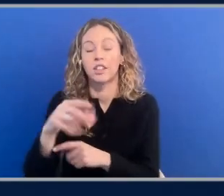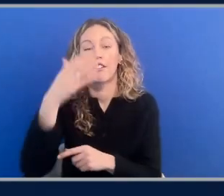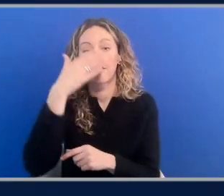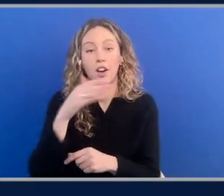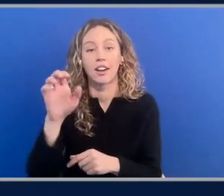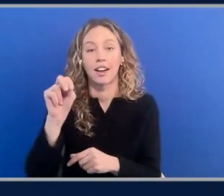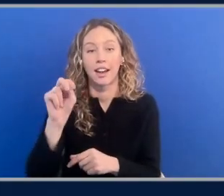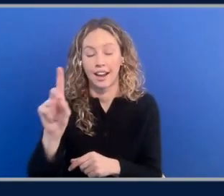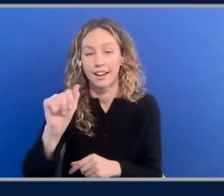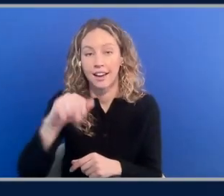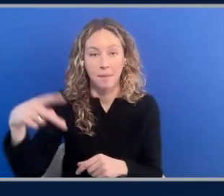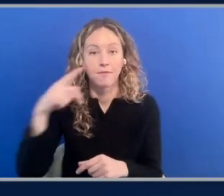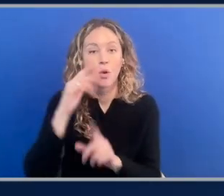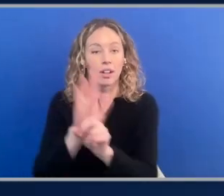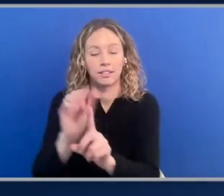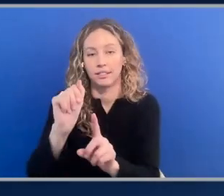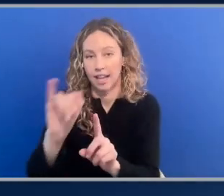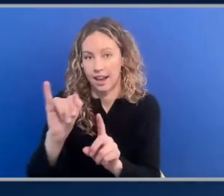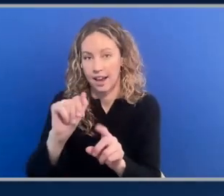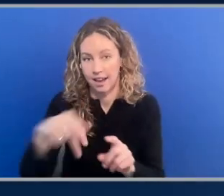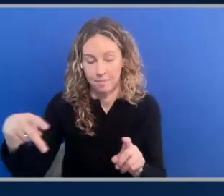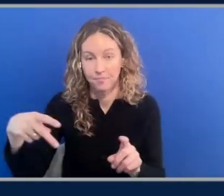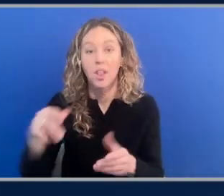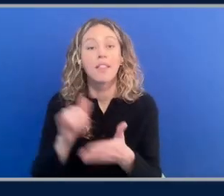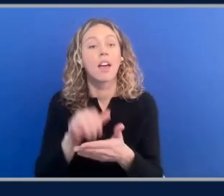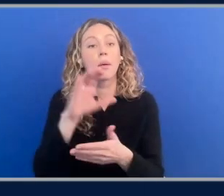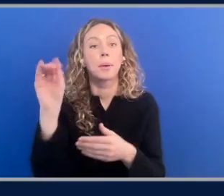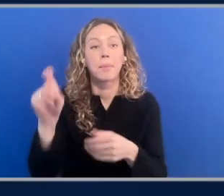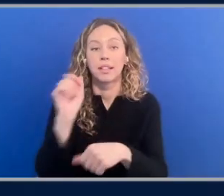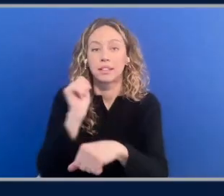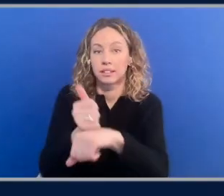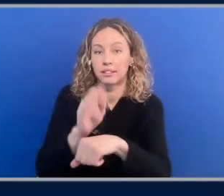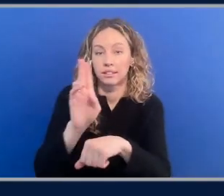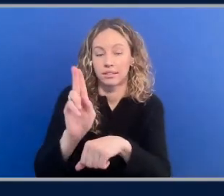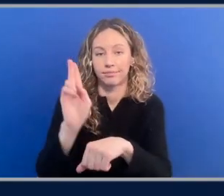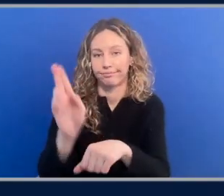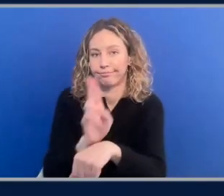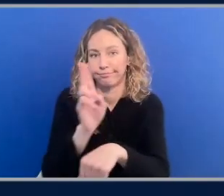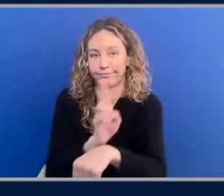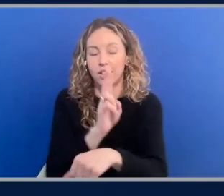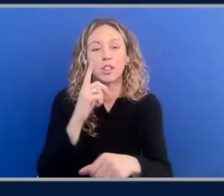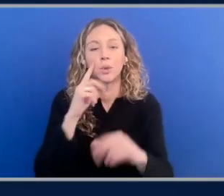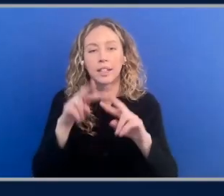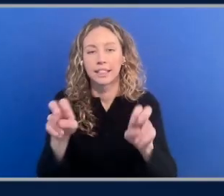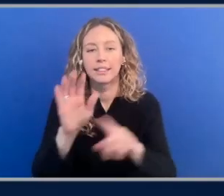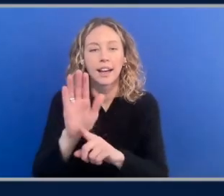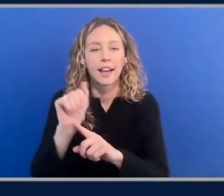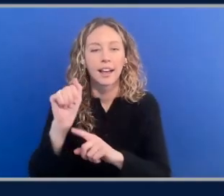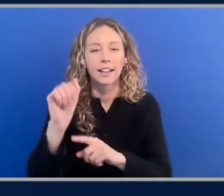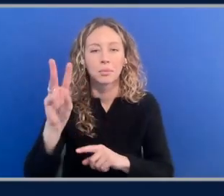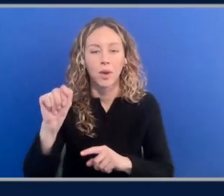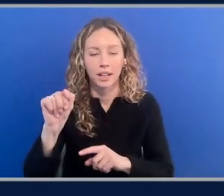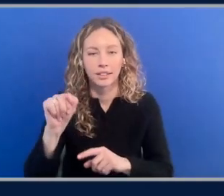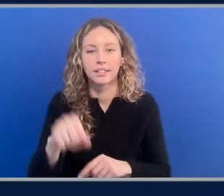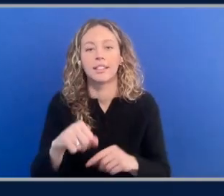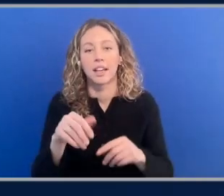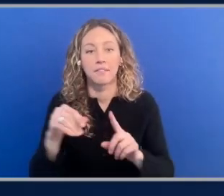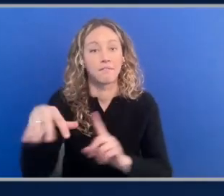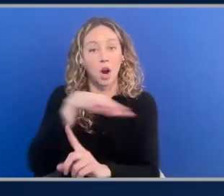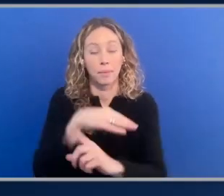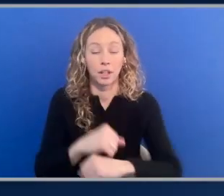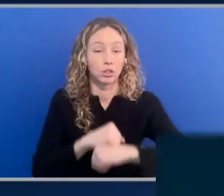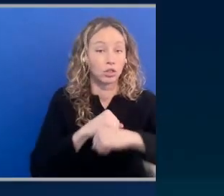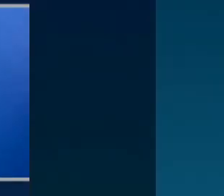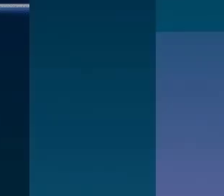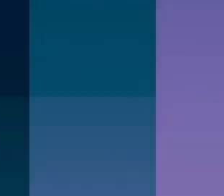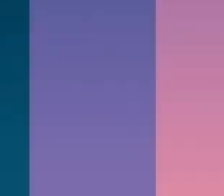AI application. The company must implement a solution to assess its AWS environment security posture. Security is kind of a